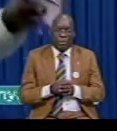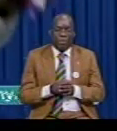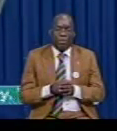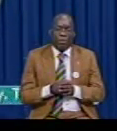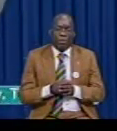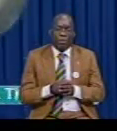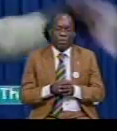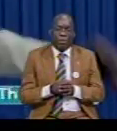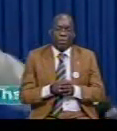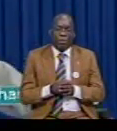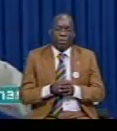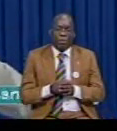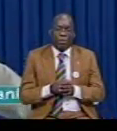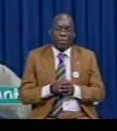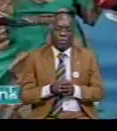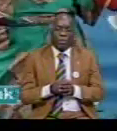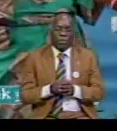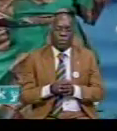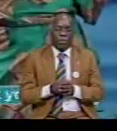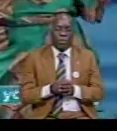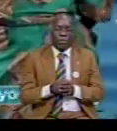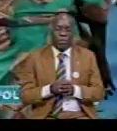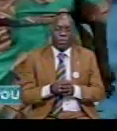all has gone.